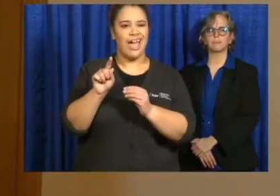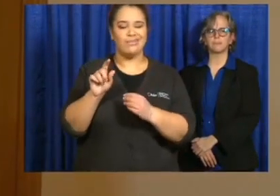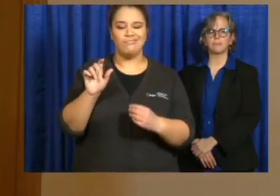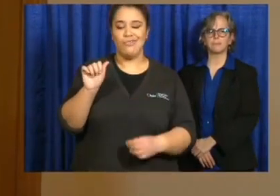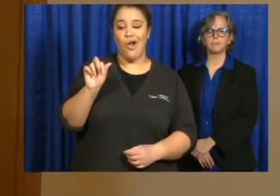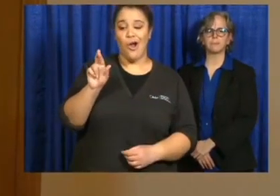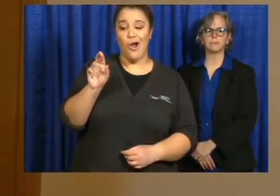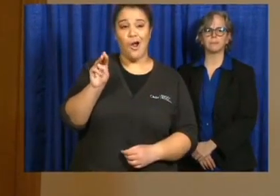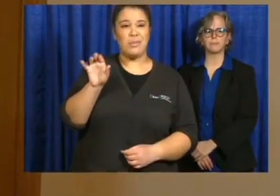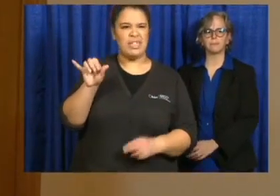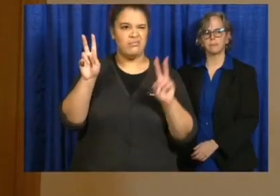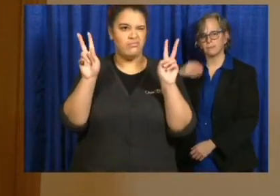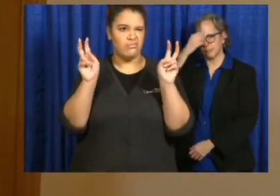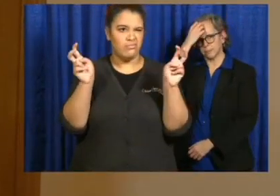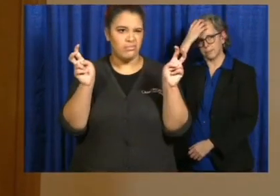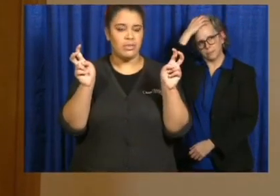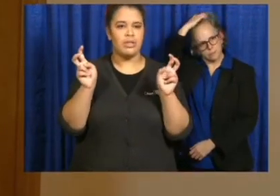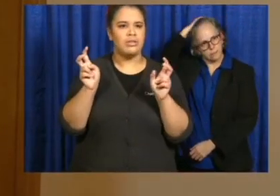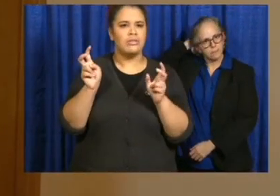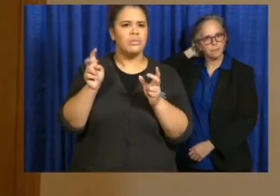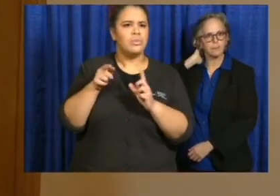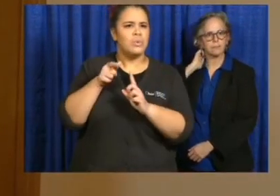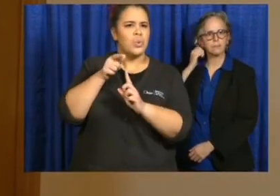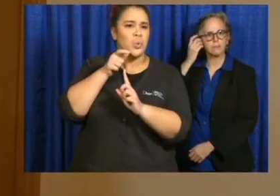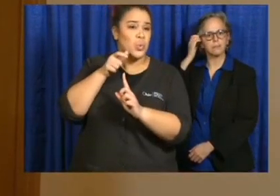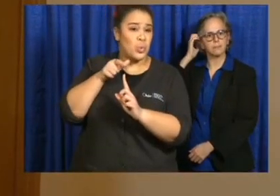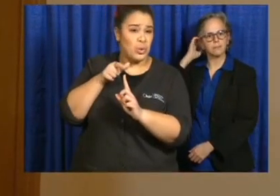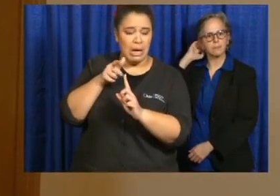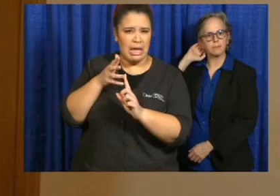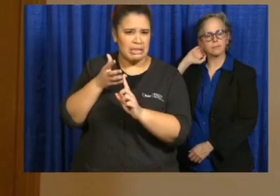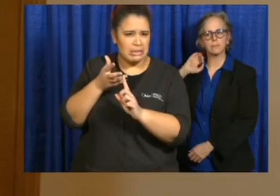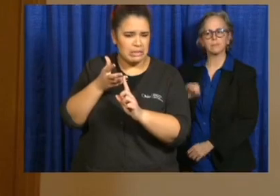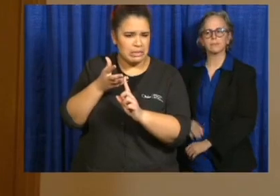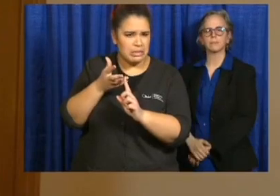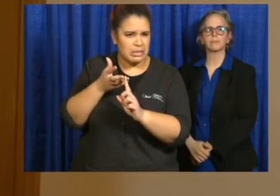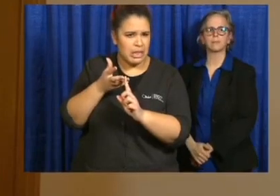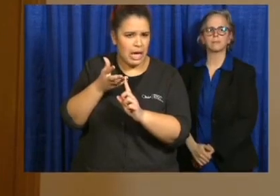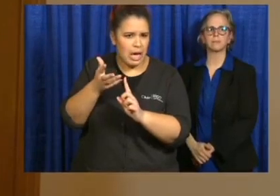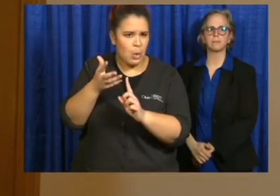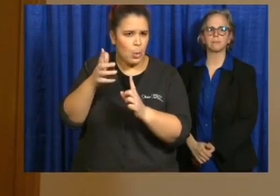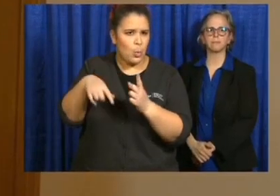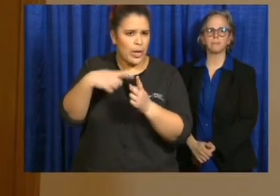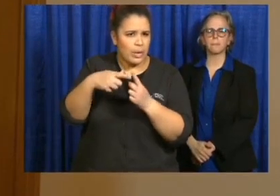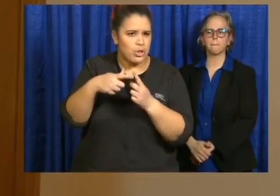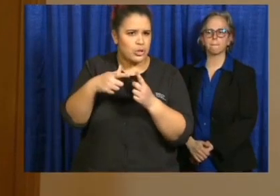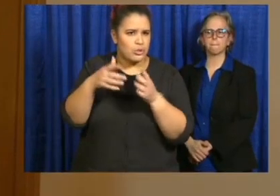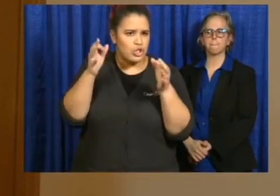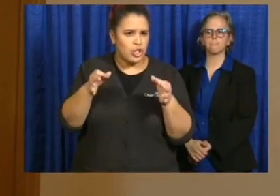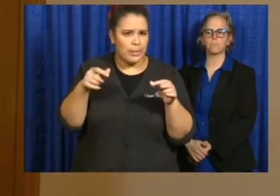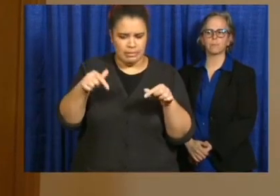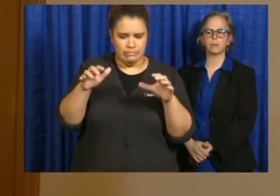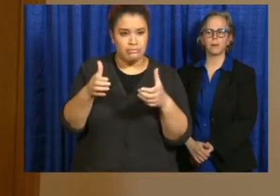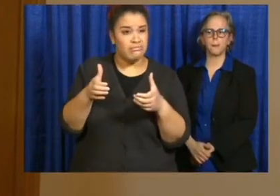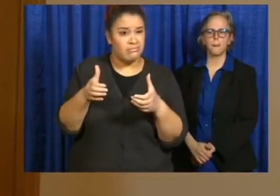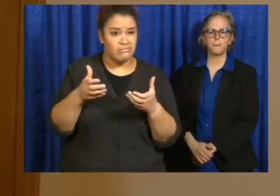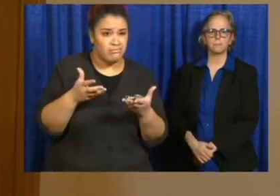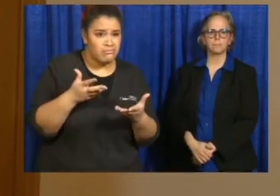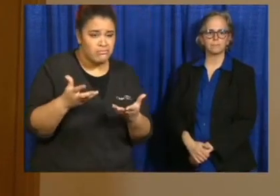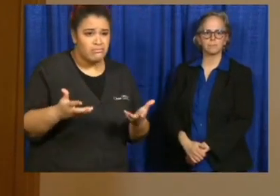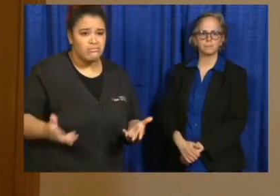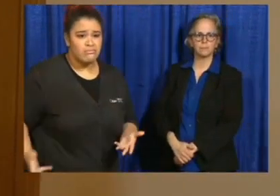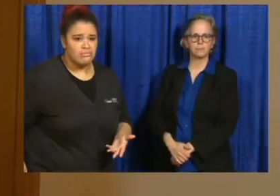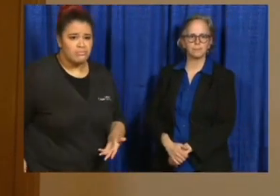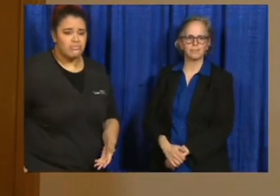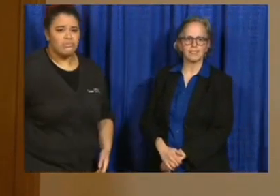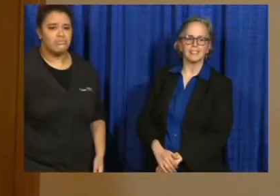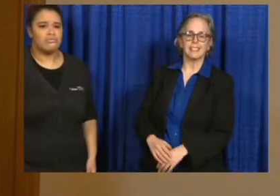mentioning, that would be determined at what point? I'm sorry. We're already working, I can't give you a